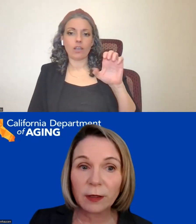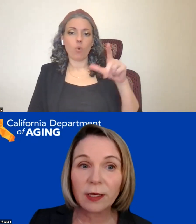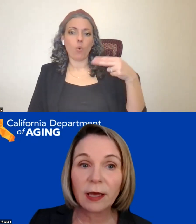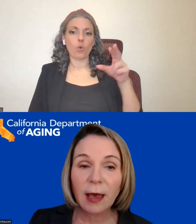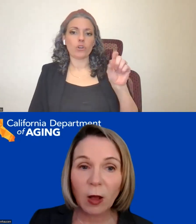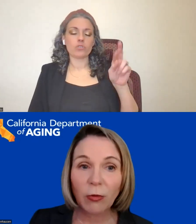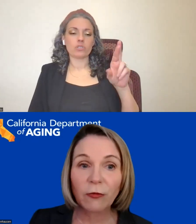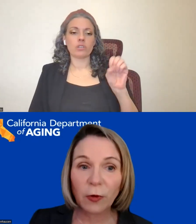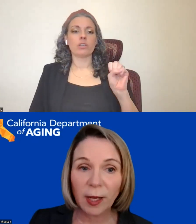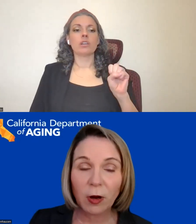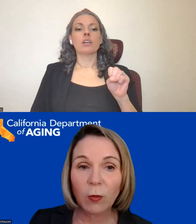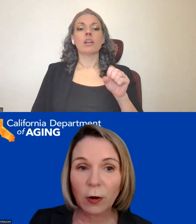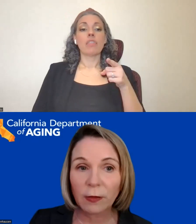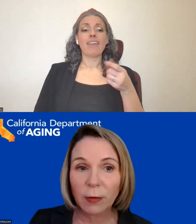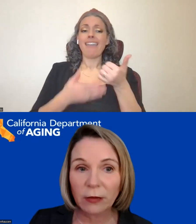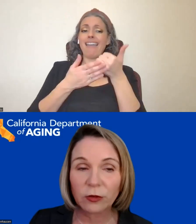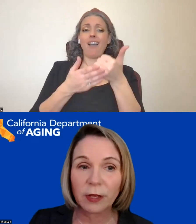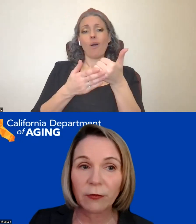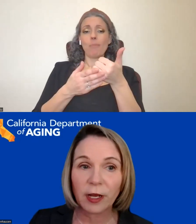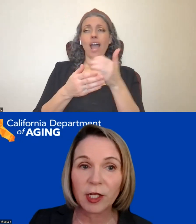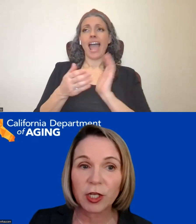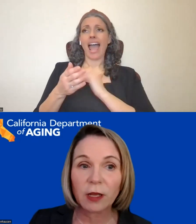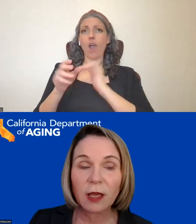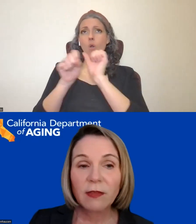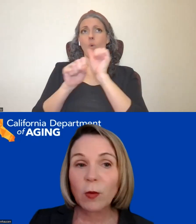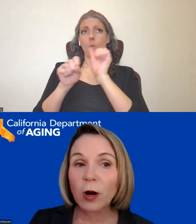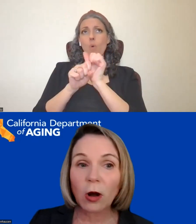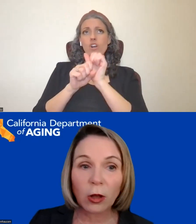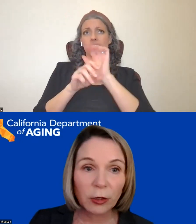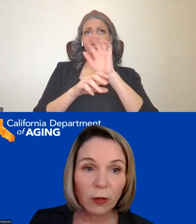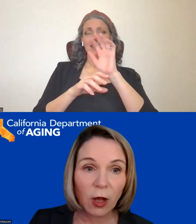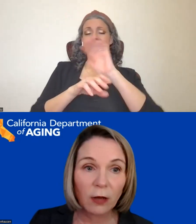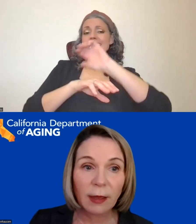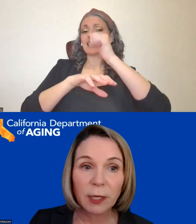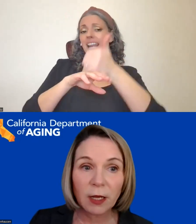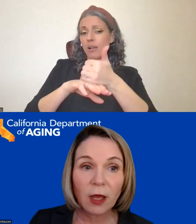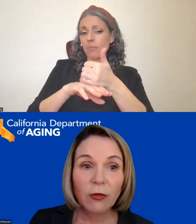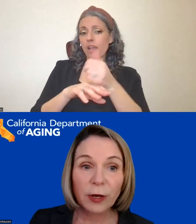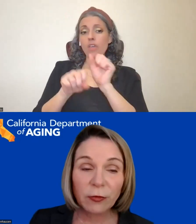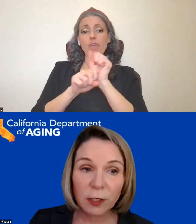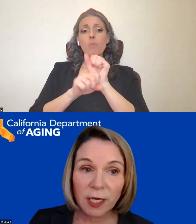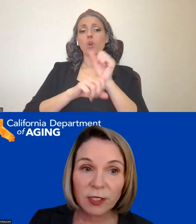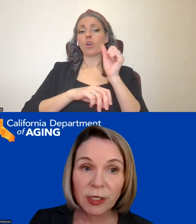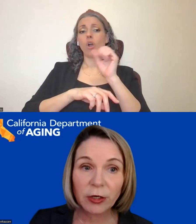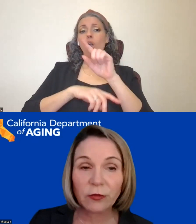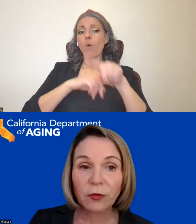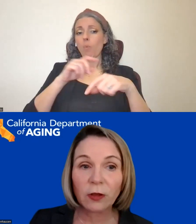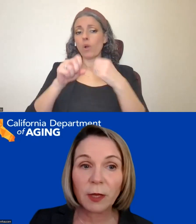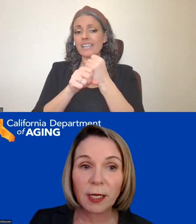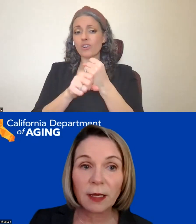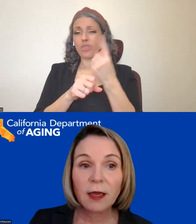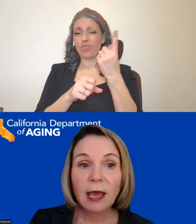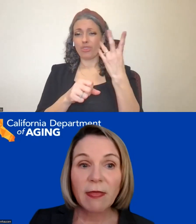that really help frame our work in the master plan for aging. They work all year long. They meet 3 to 4 times a year as a